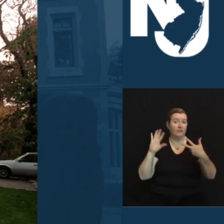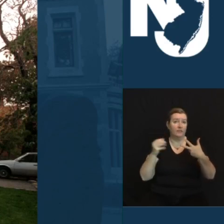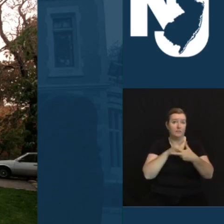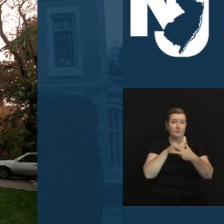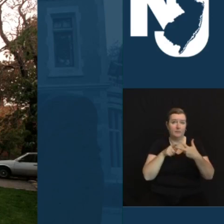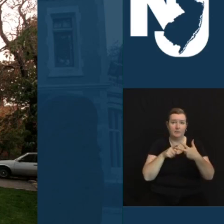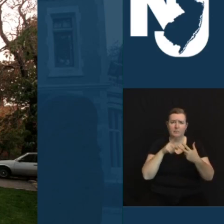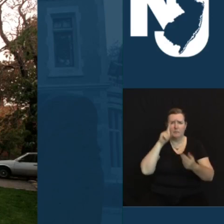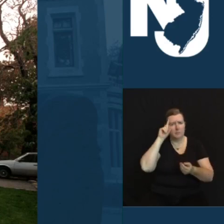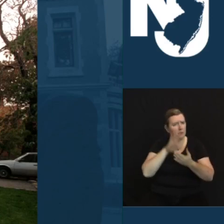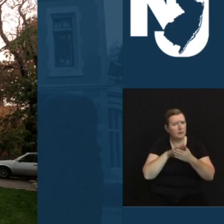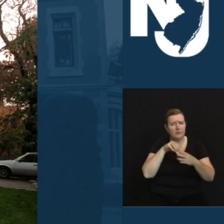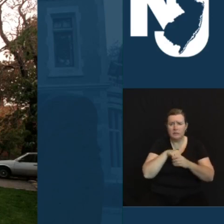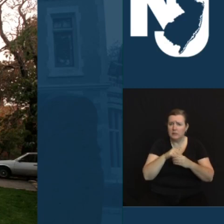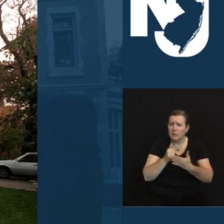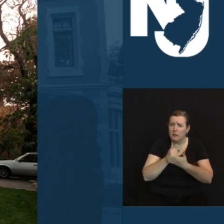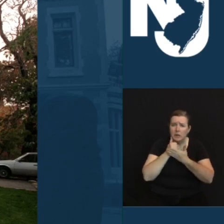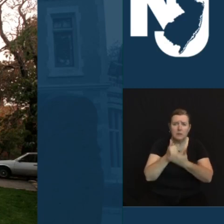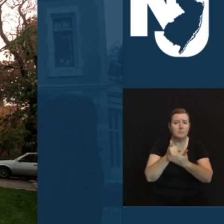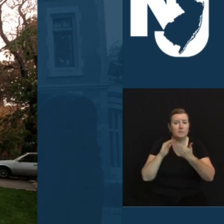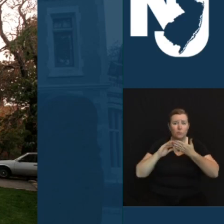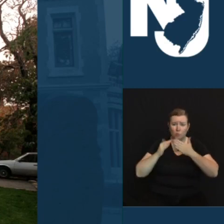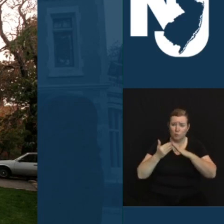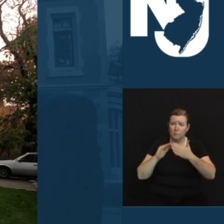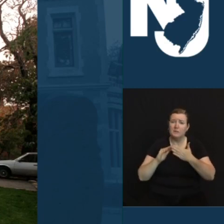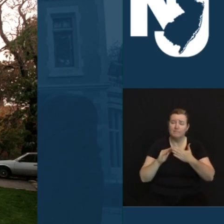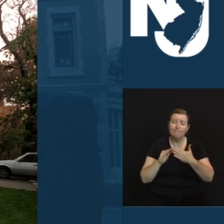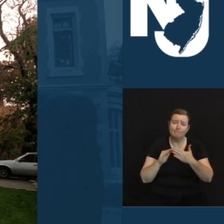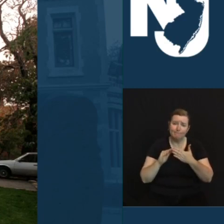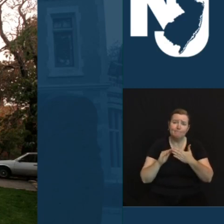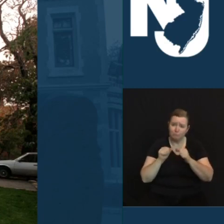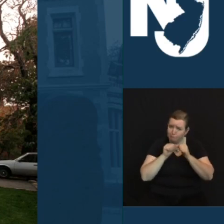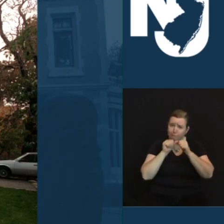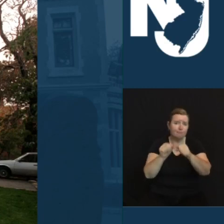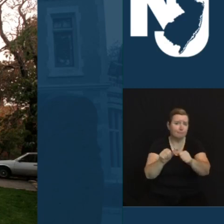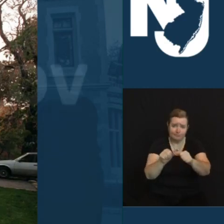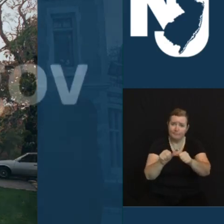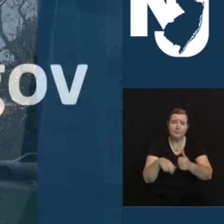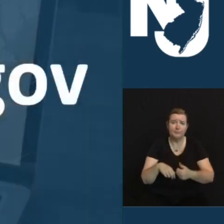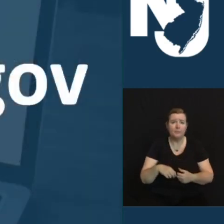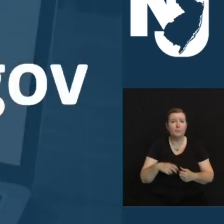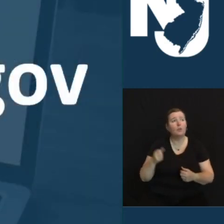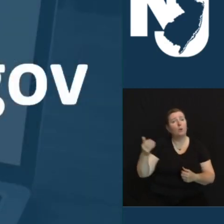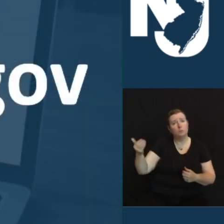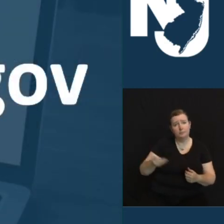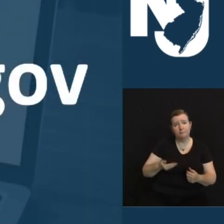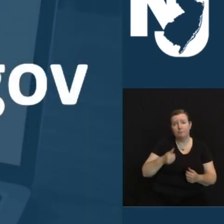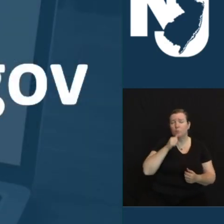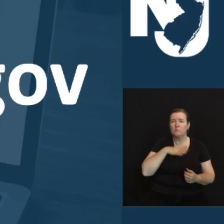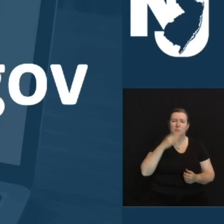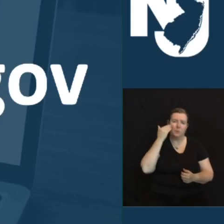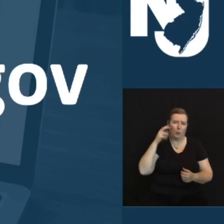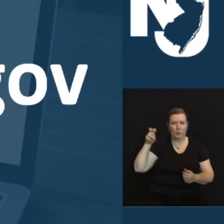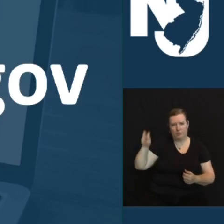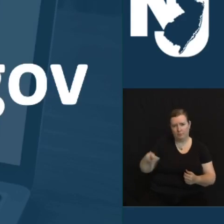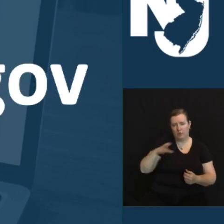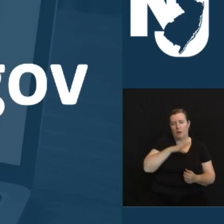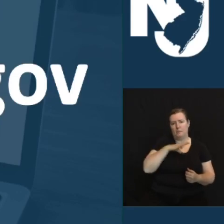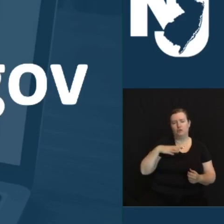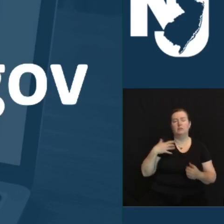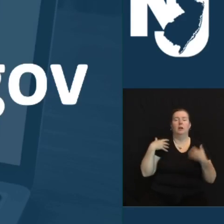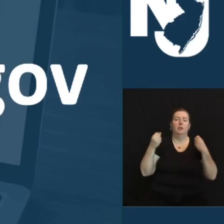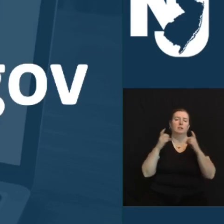the legacy of Steve Adubato Sr. And with that, please help me welcome the woman who needs no introduction, the Commissioner of the